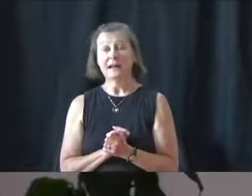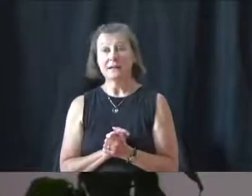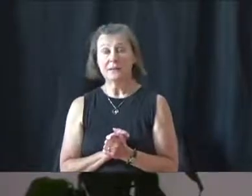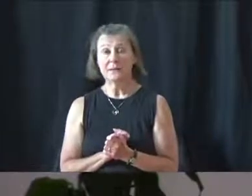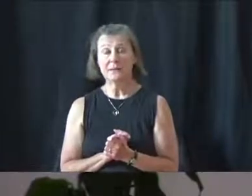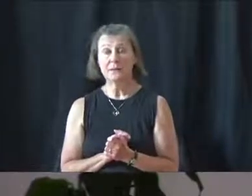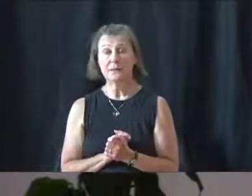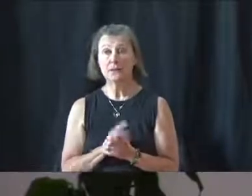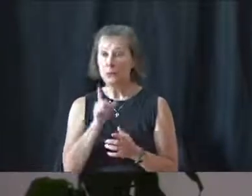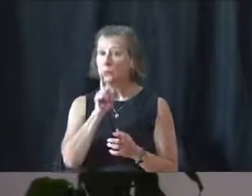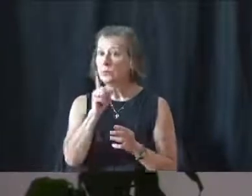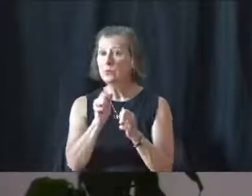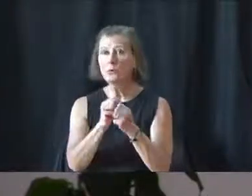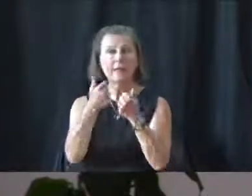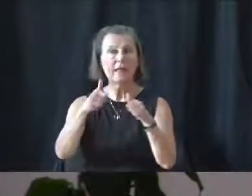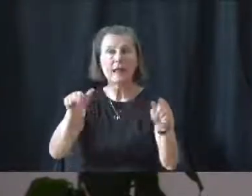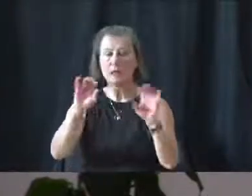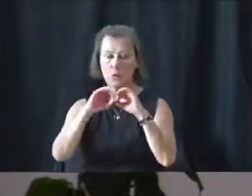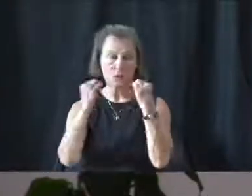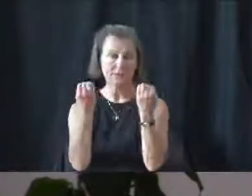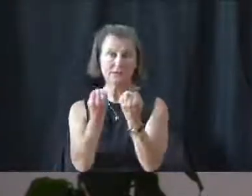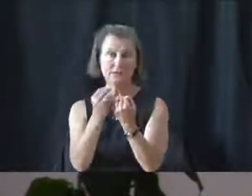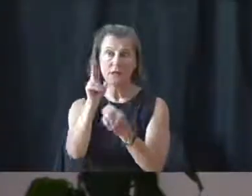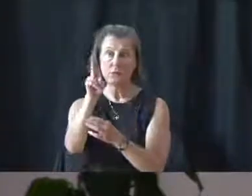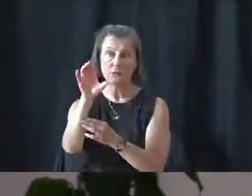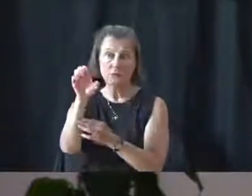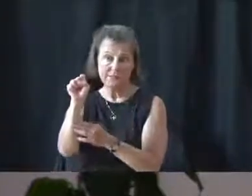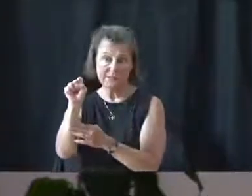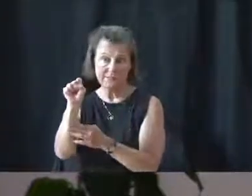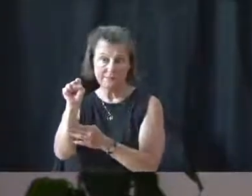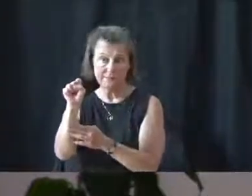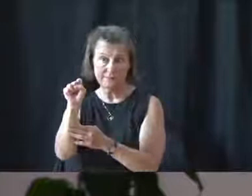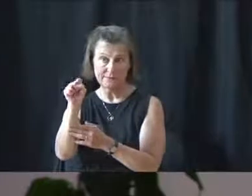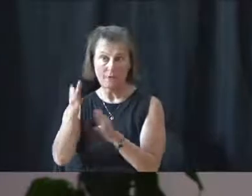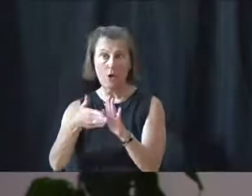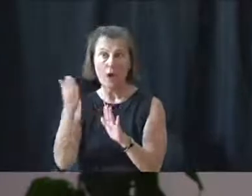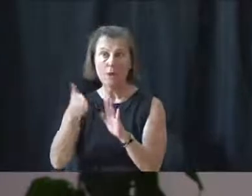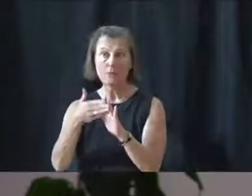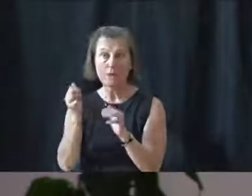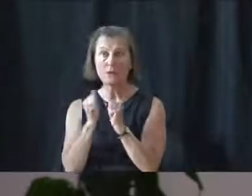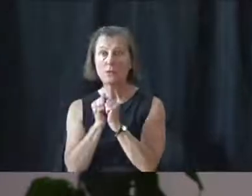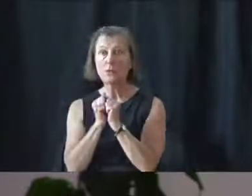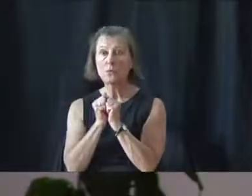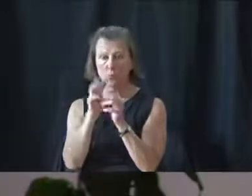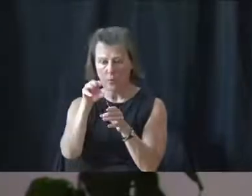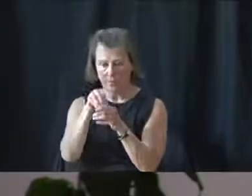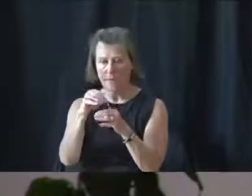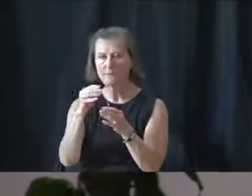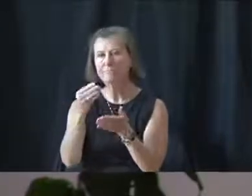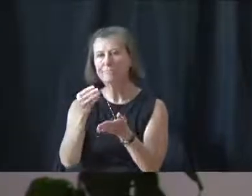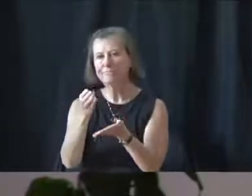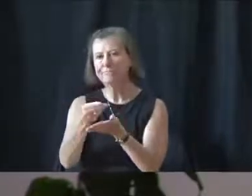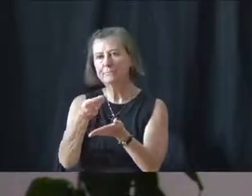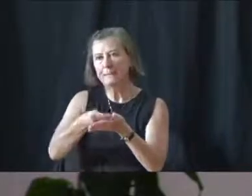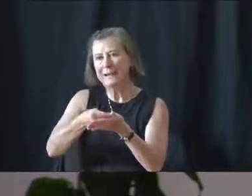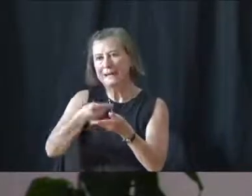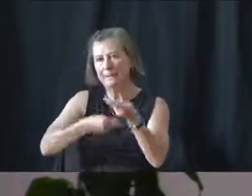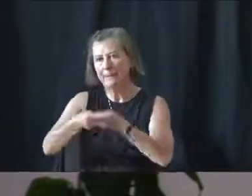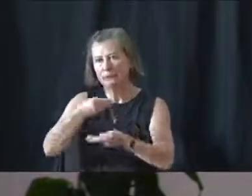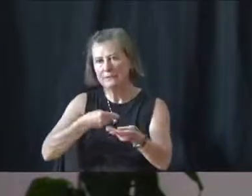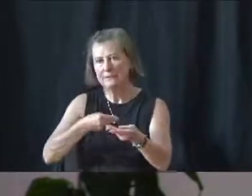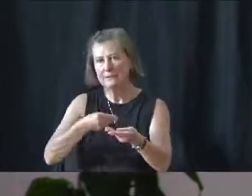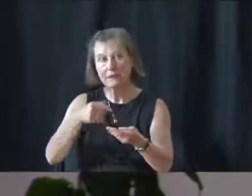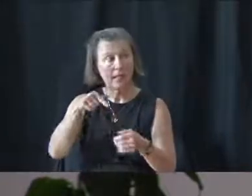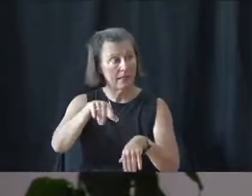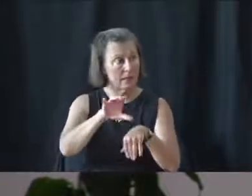As is true with any organization, UUCS operates within a budget. This congregation